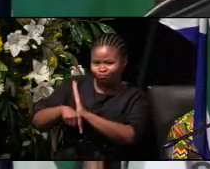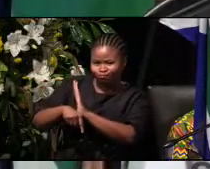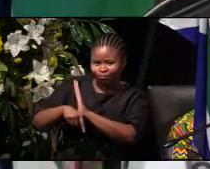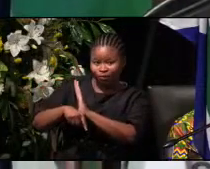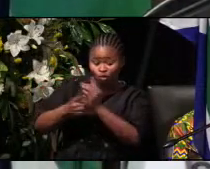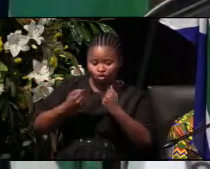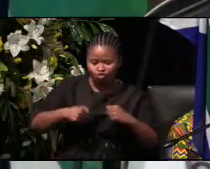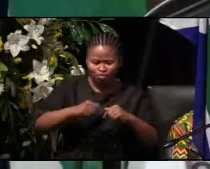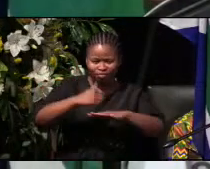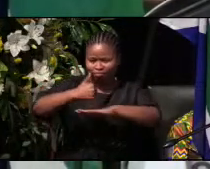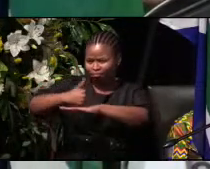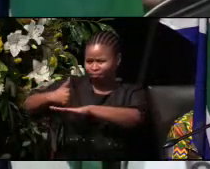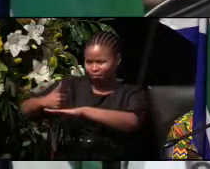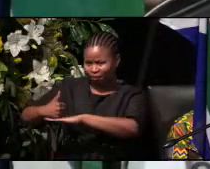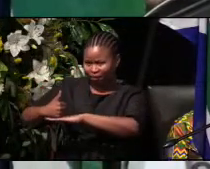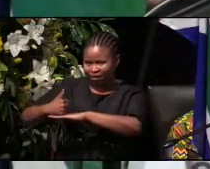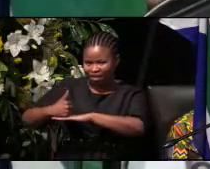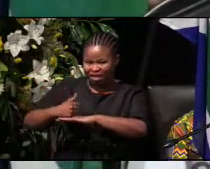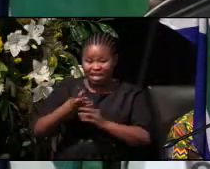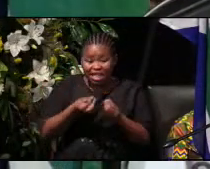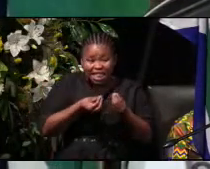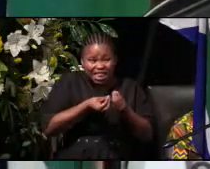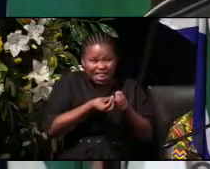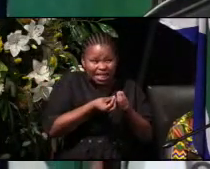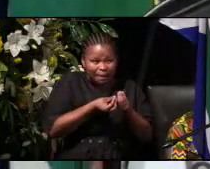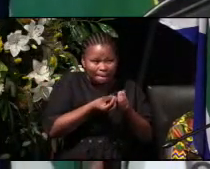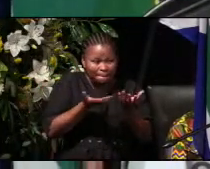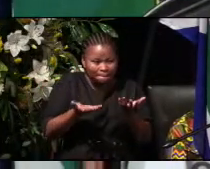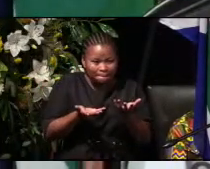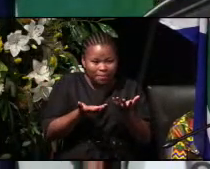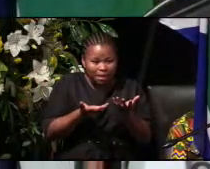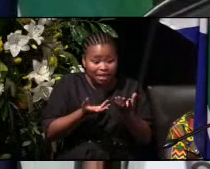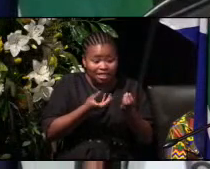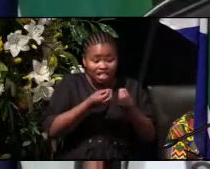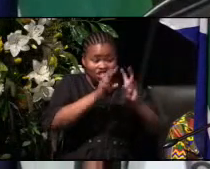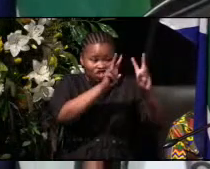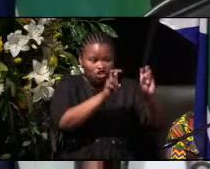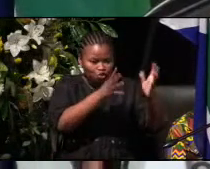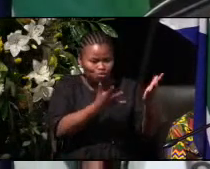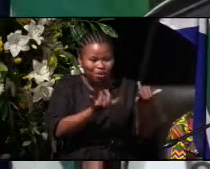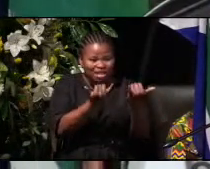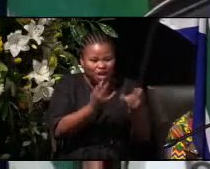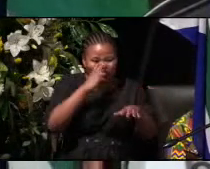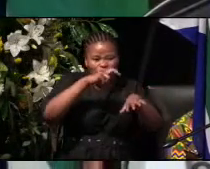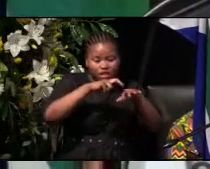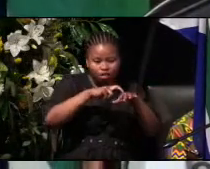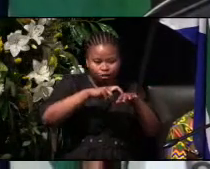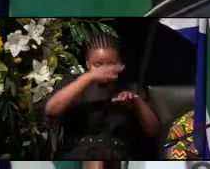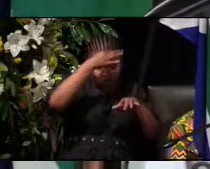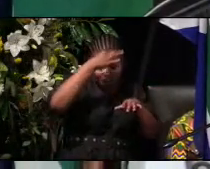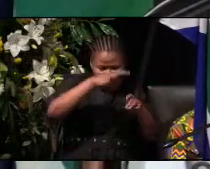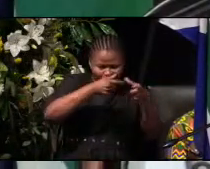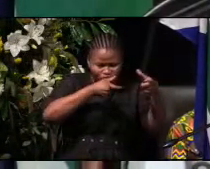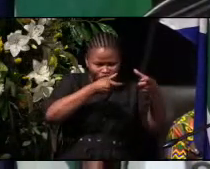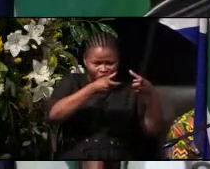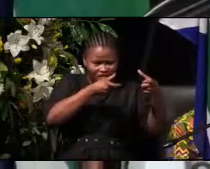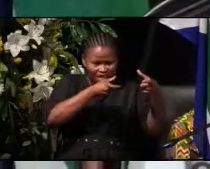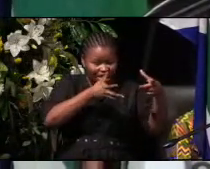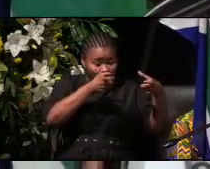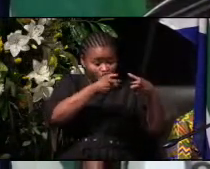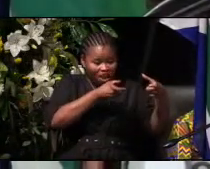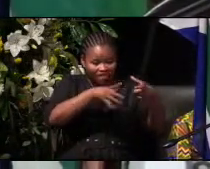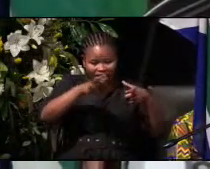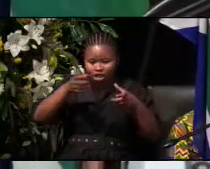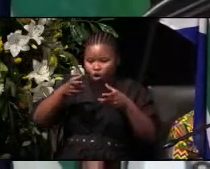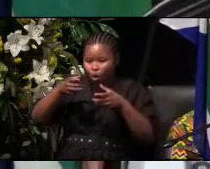so we are sitting in that kind of a scenario but we need to Galvanize we need to Galvanize